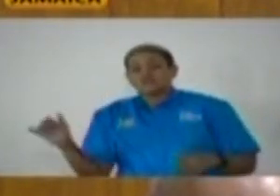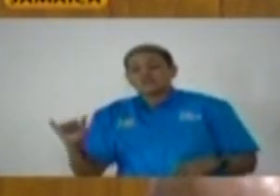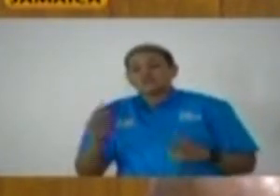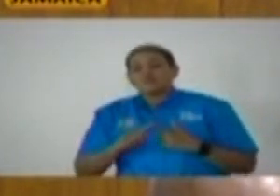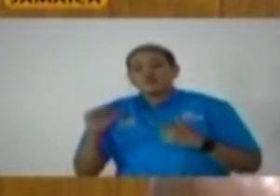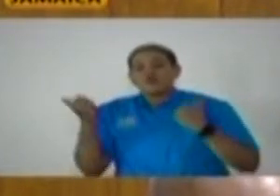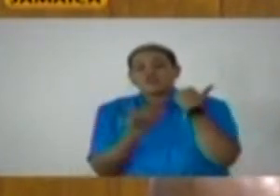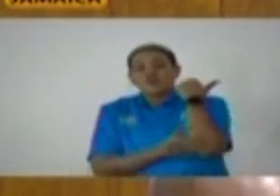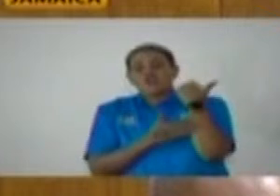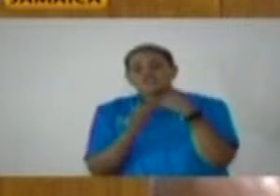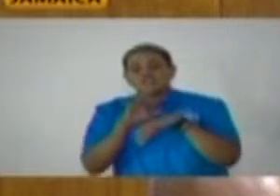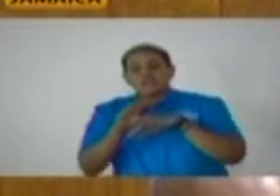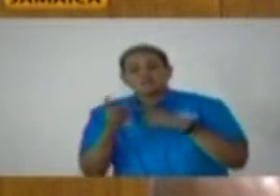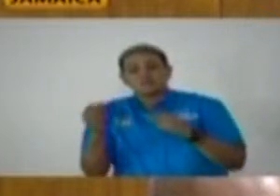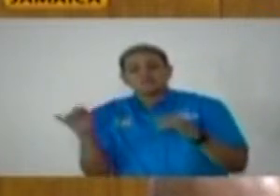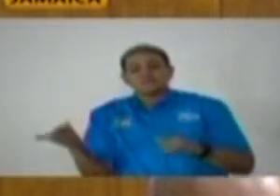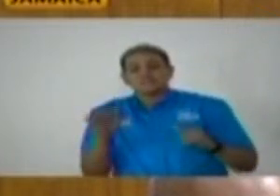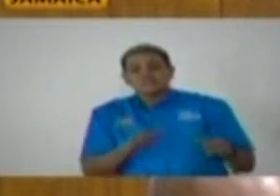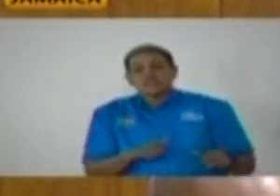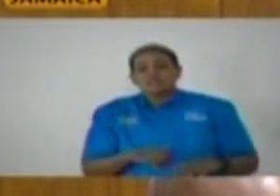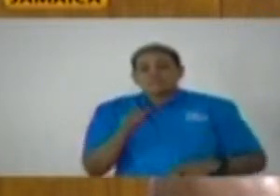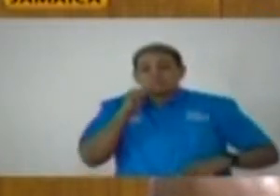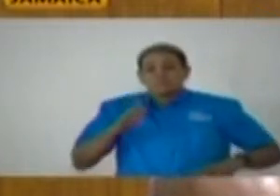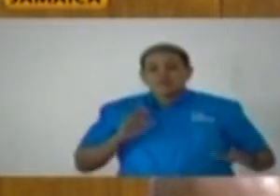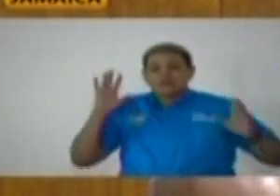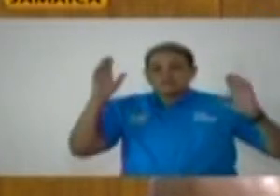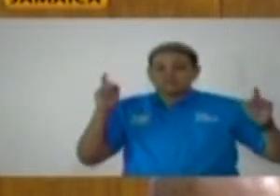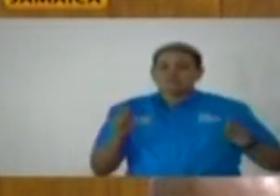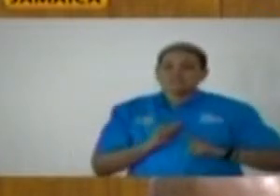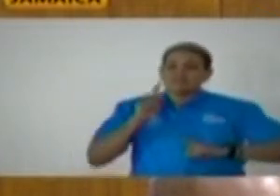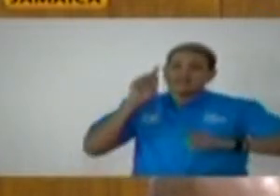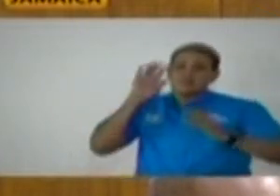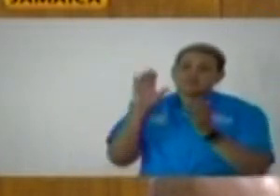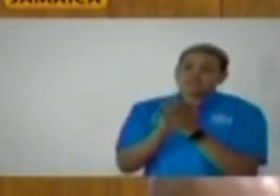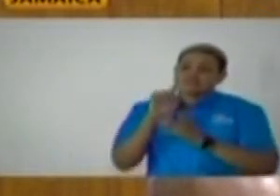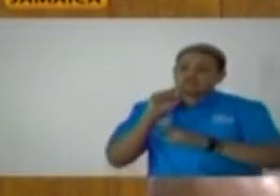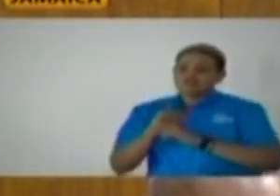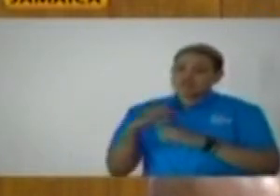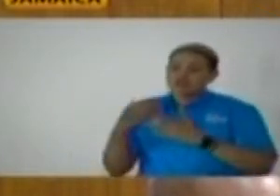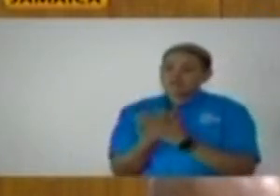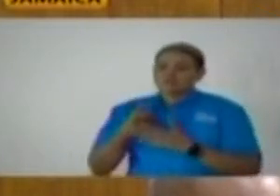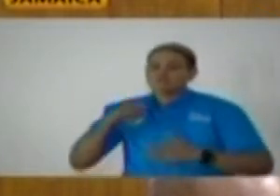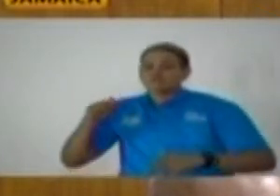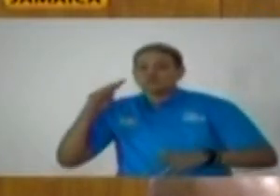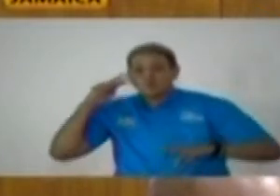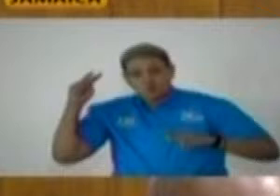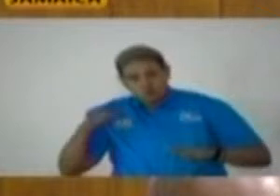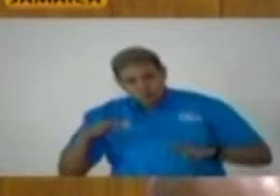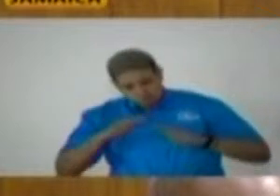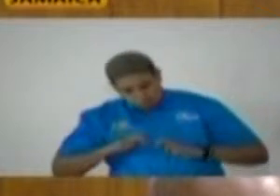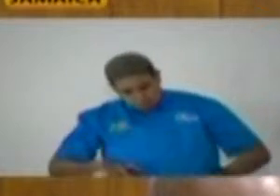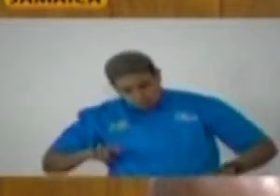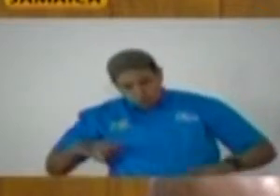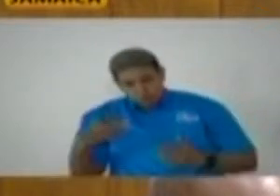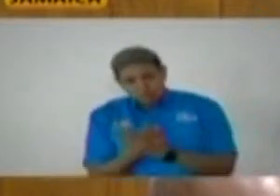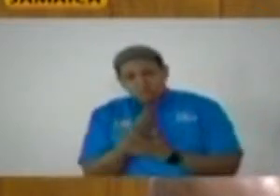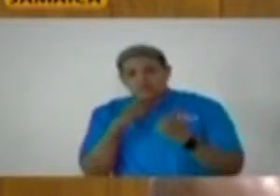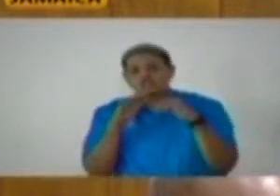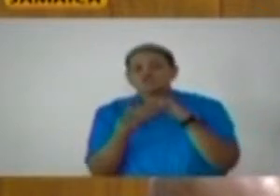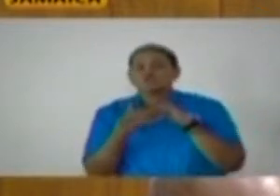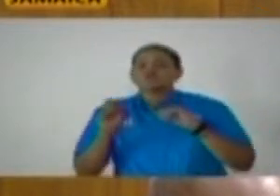other countries are also doing so. Madam Speaker, I believe it is an opportunity that we can take advantage of as a